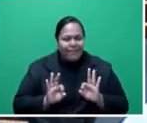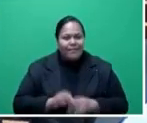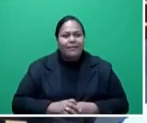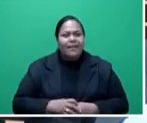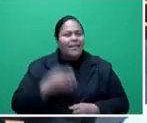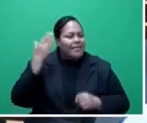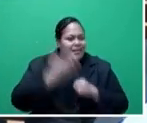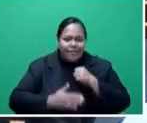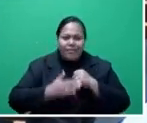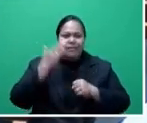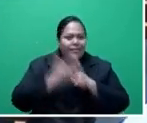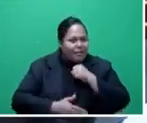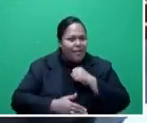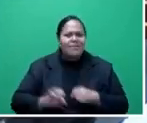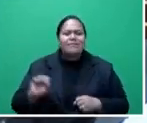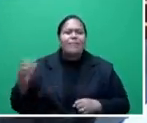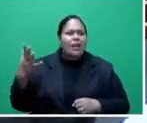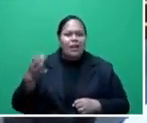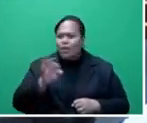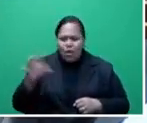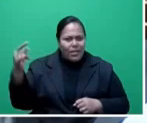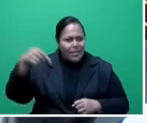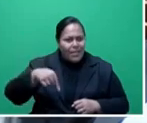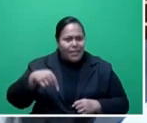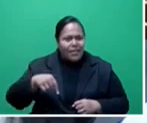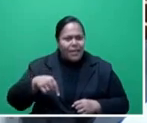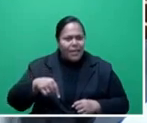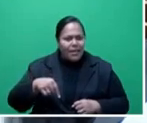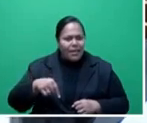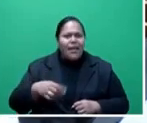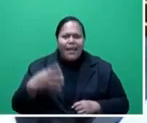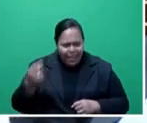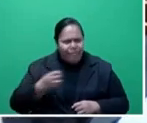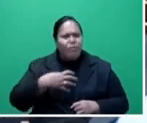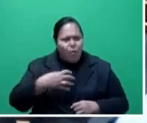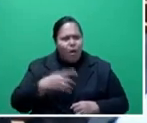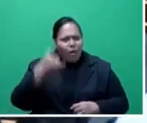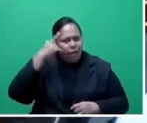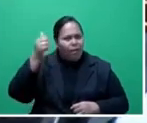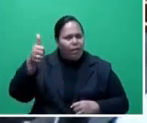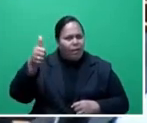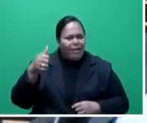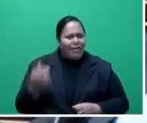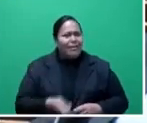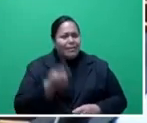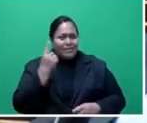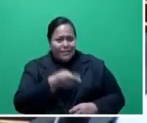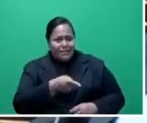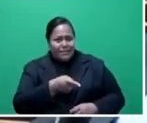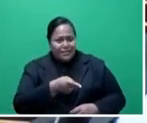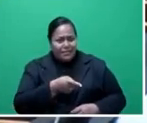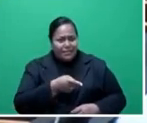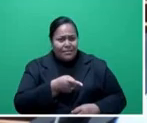Somebody outside of this house who hasn't even been in this house, he has. More kudos to him. But this gentleman, who's